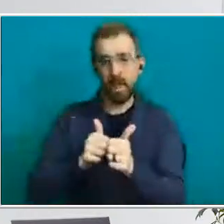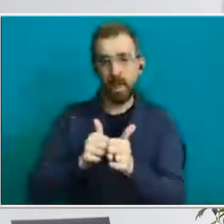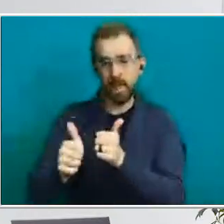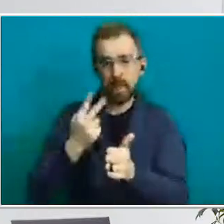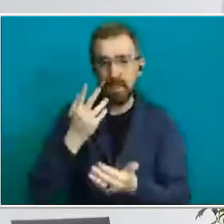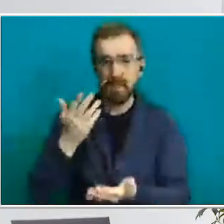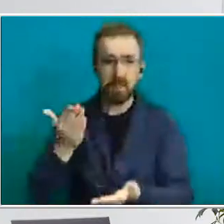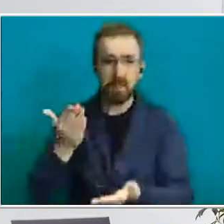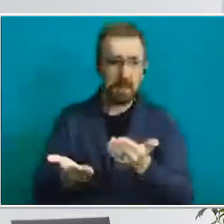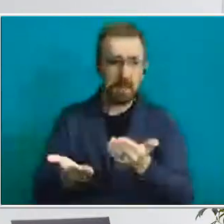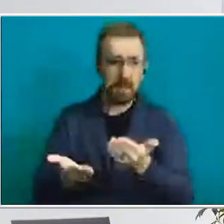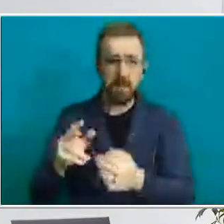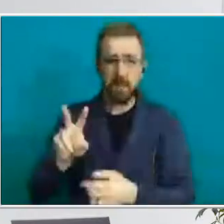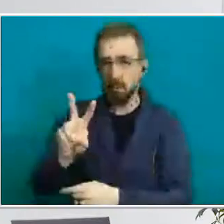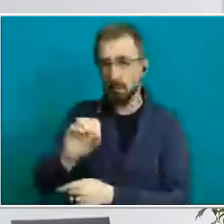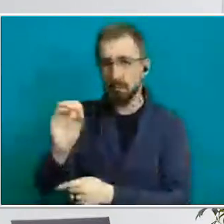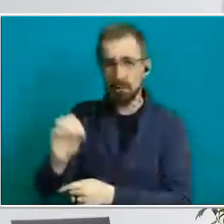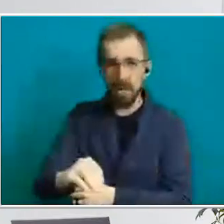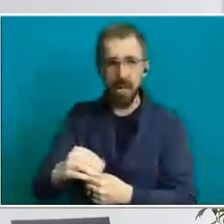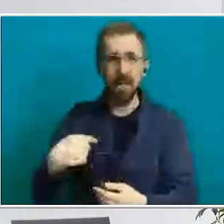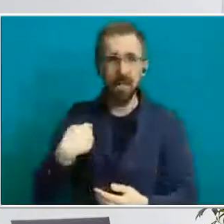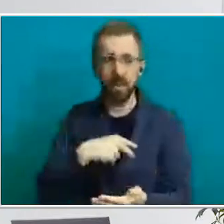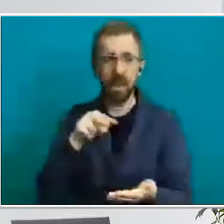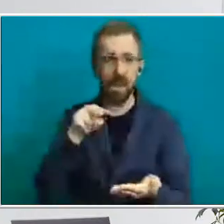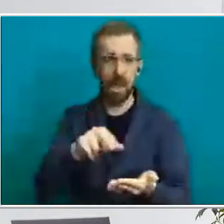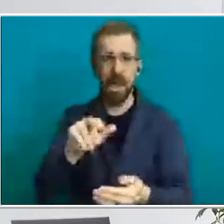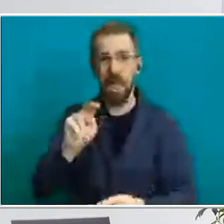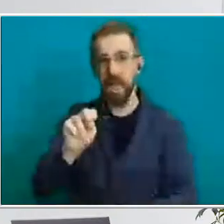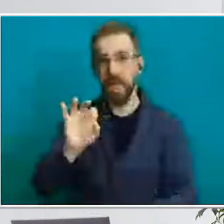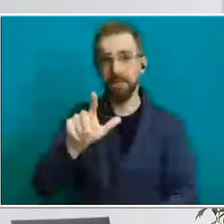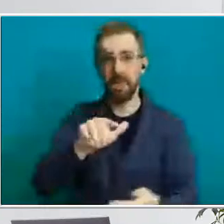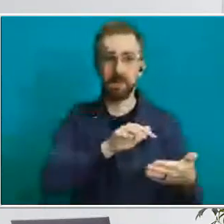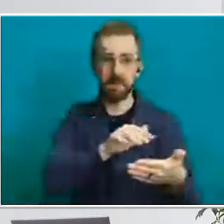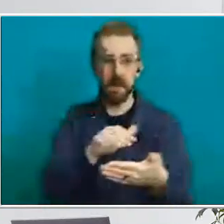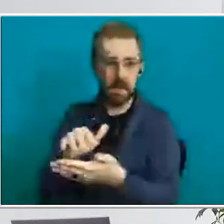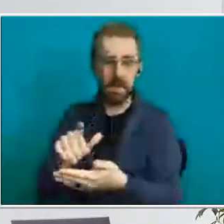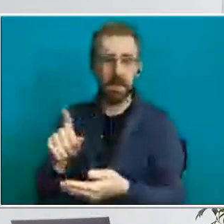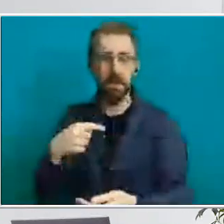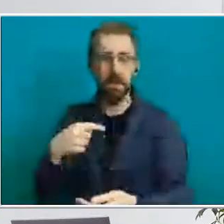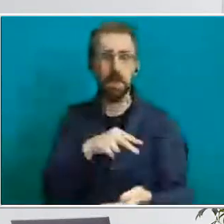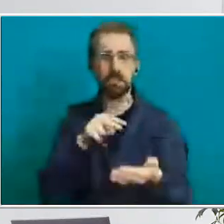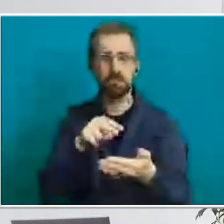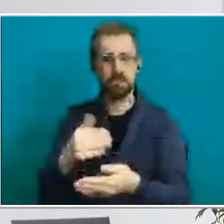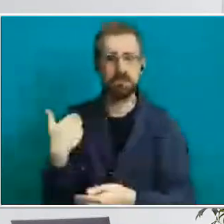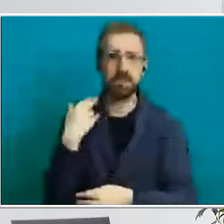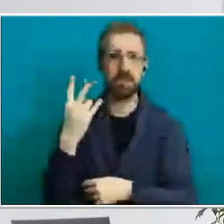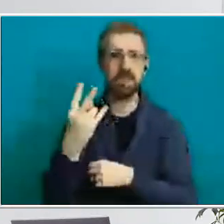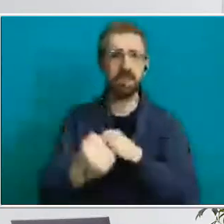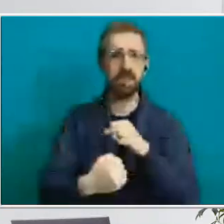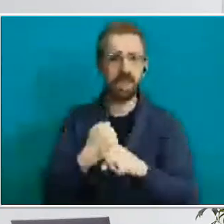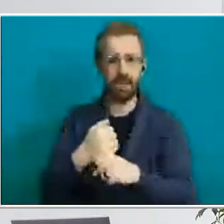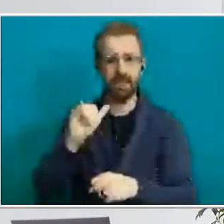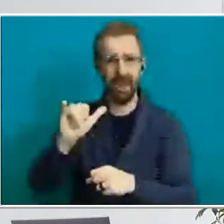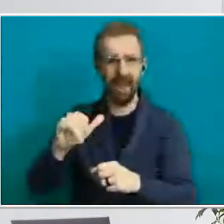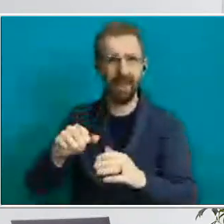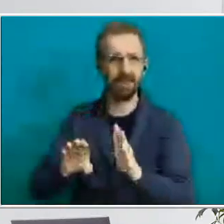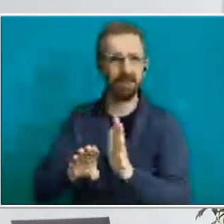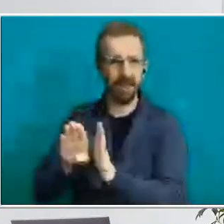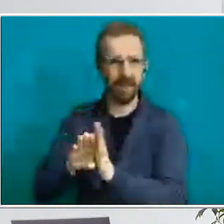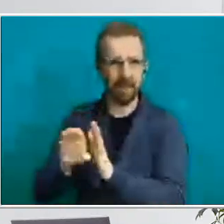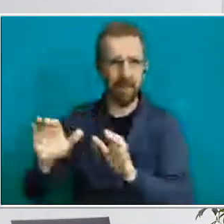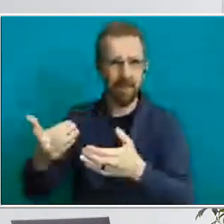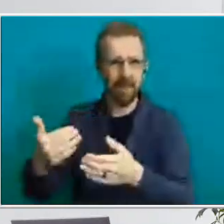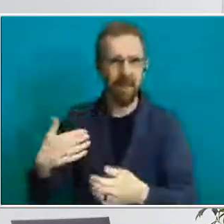like 2% of the time. We looked at an NFL study where we looked the last 7 years of the combine, and I think we had 45 patients that had